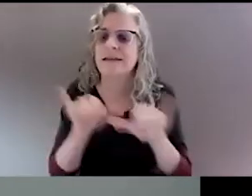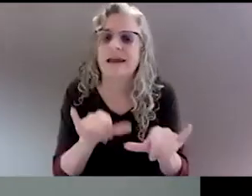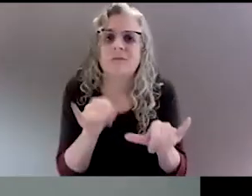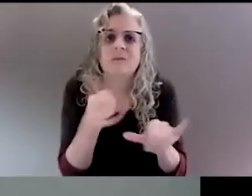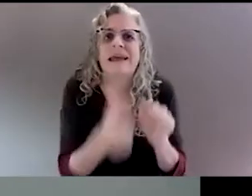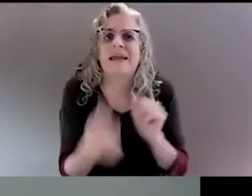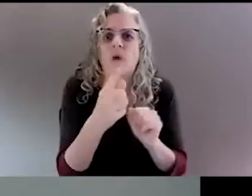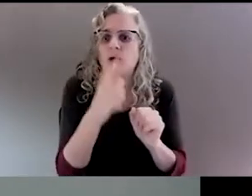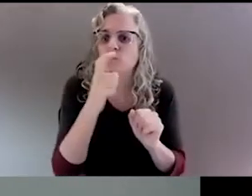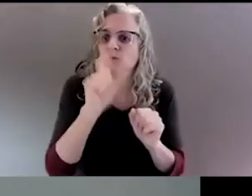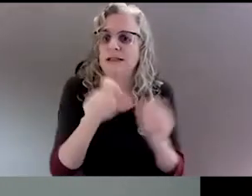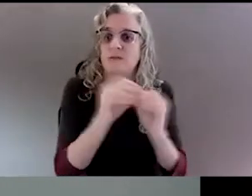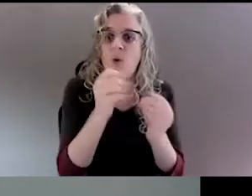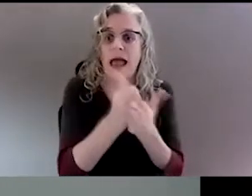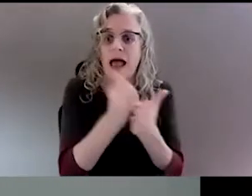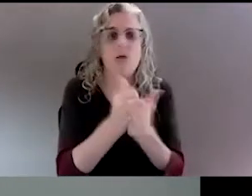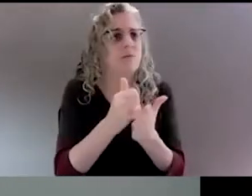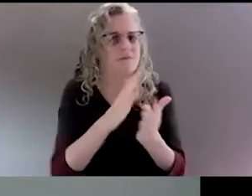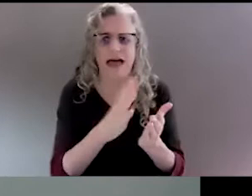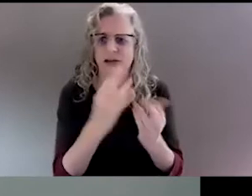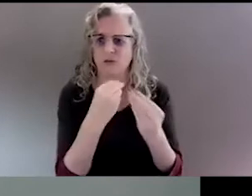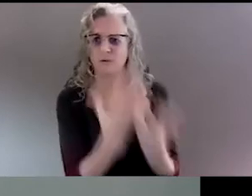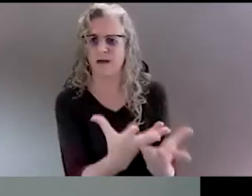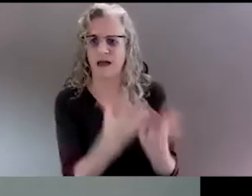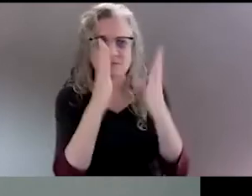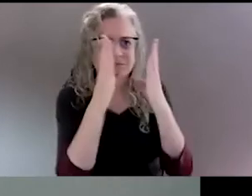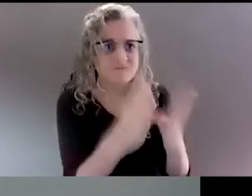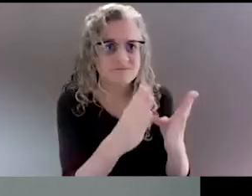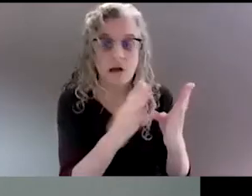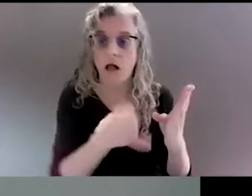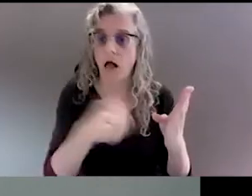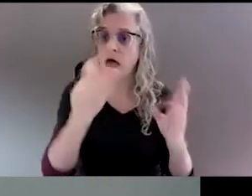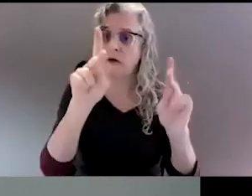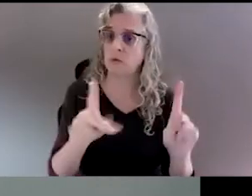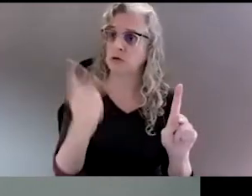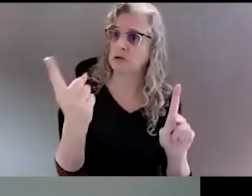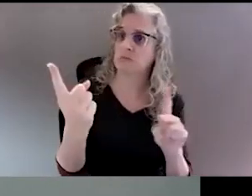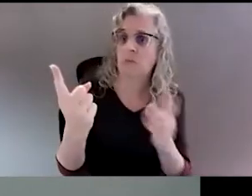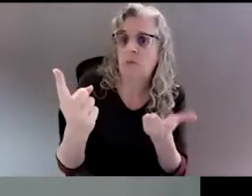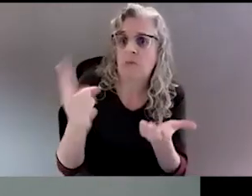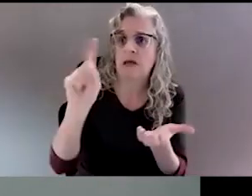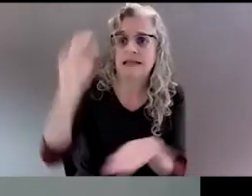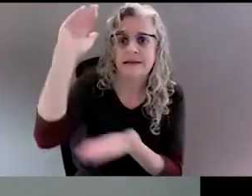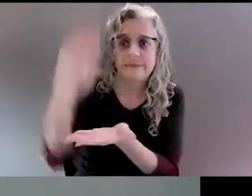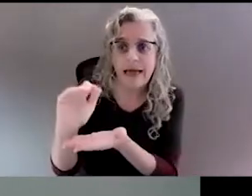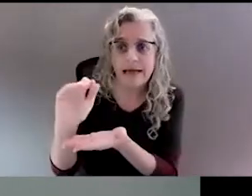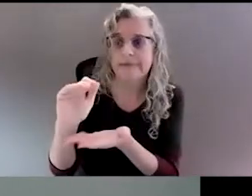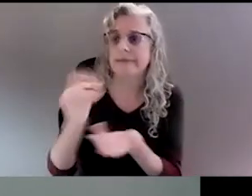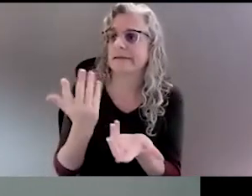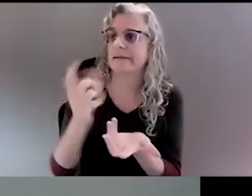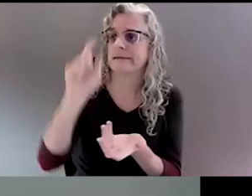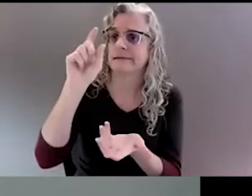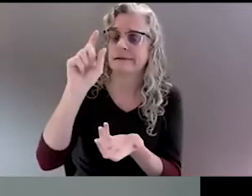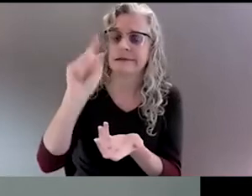and the person next to them might not need what they need or might not need that support. And so